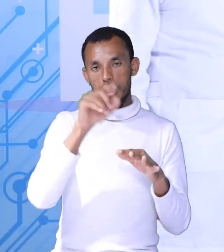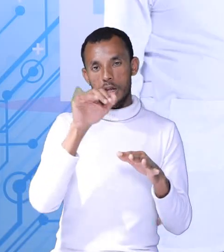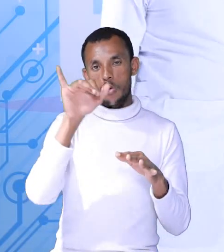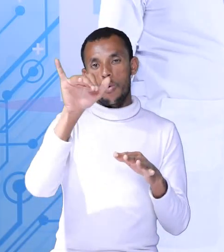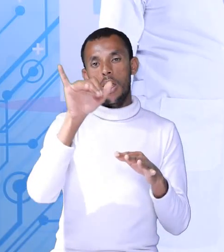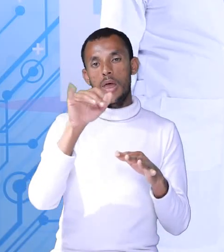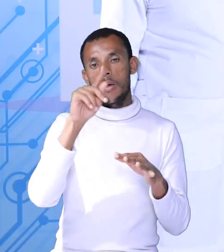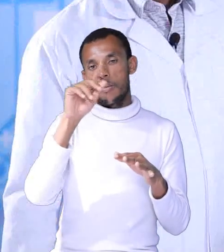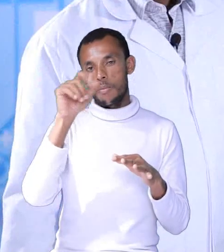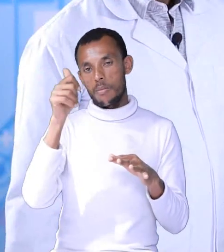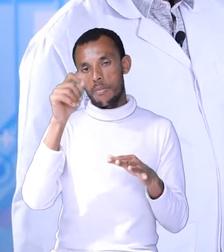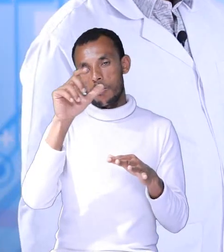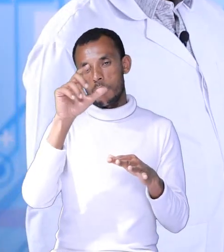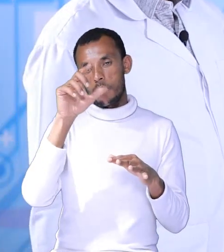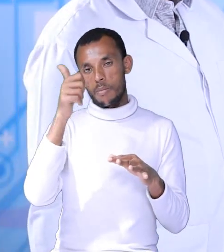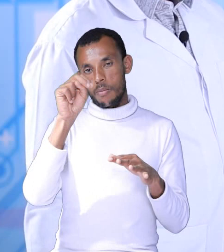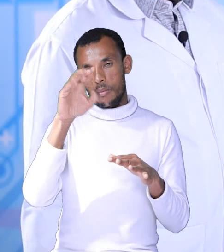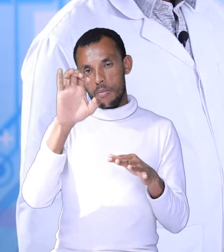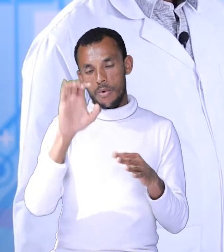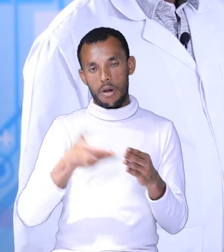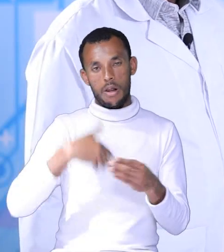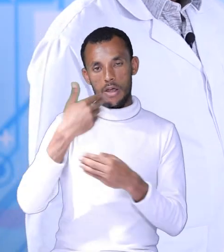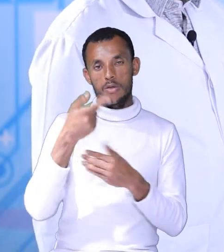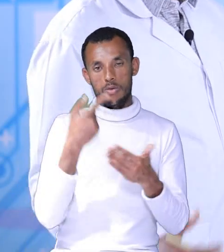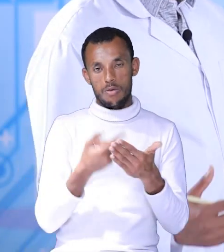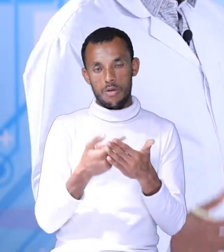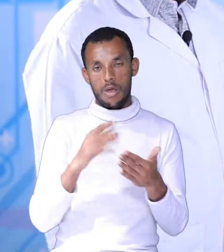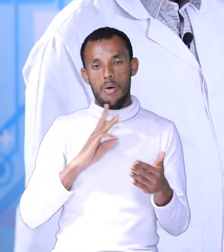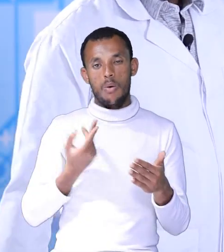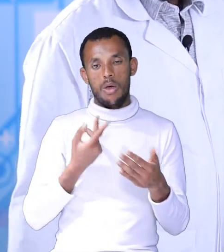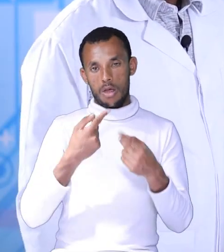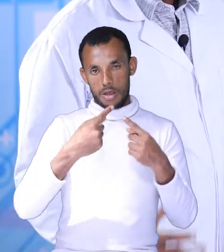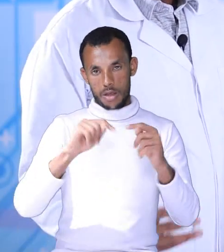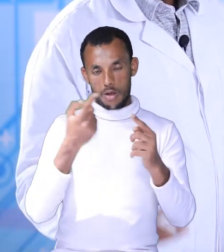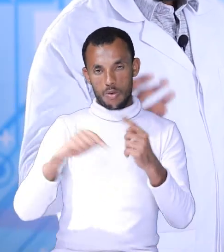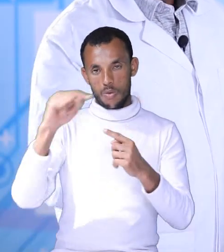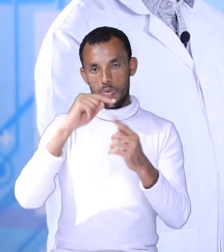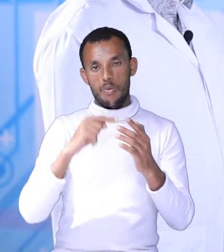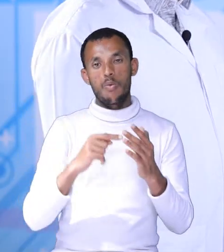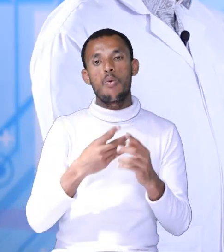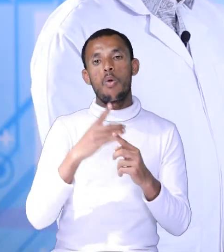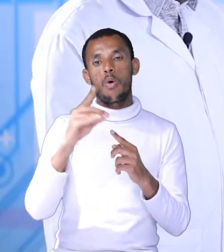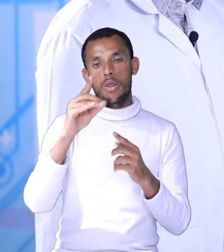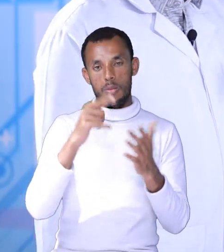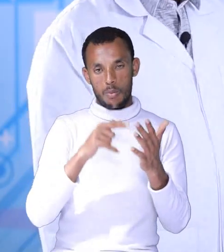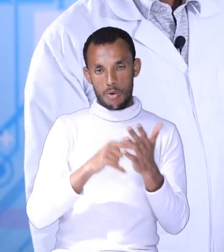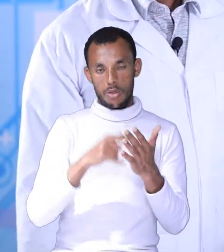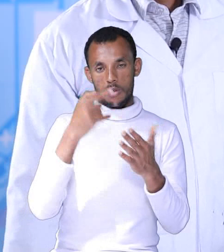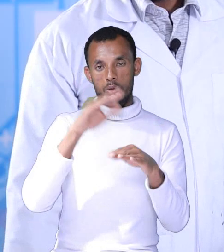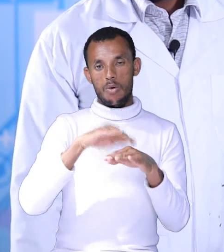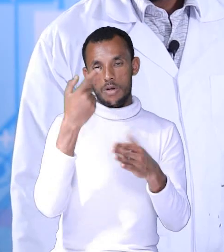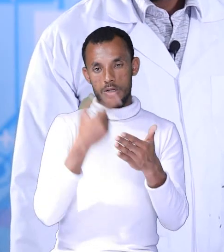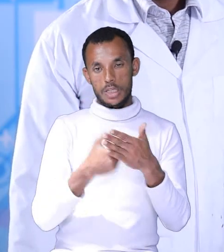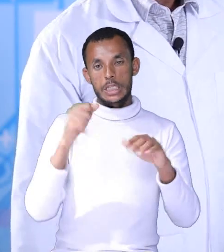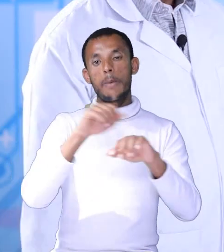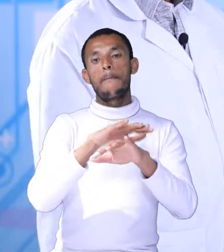and xz planes. So next to this, we'll try to locate points on this